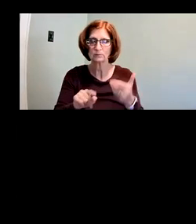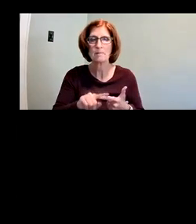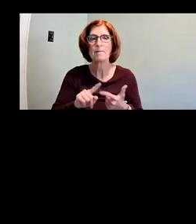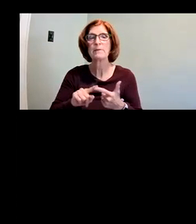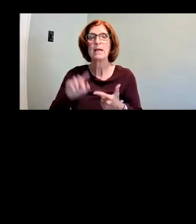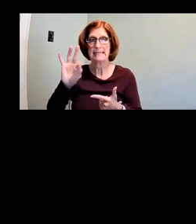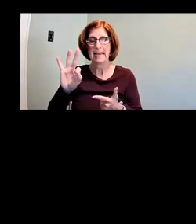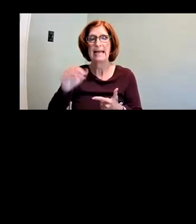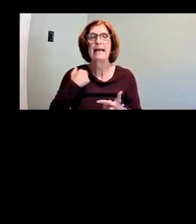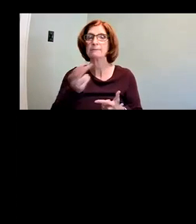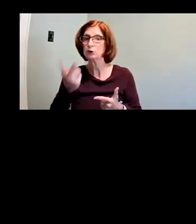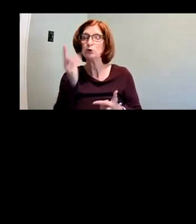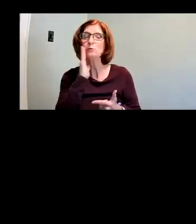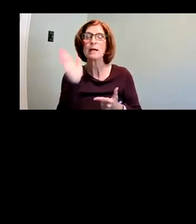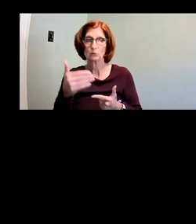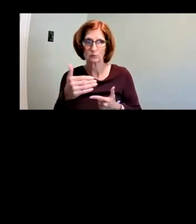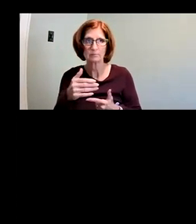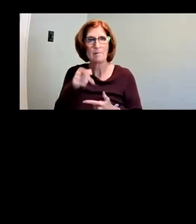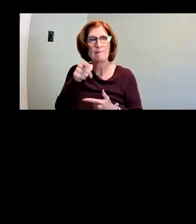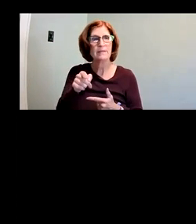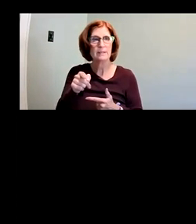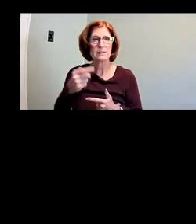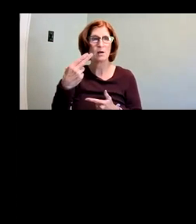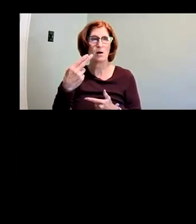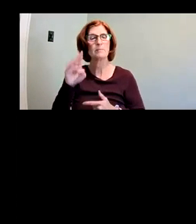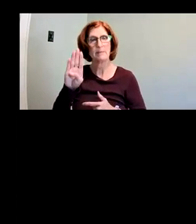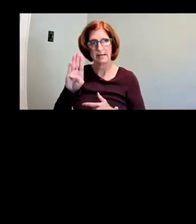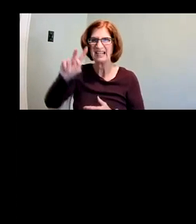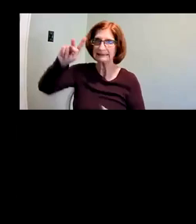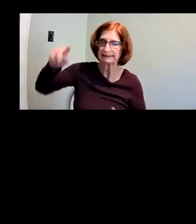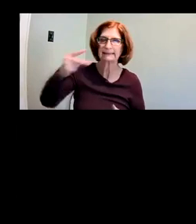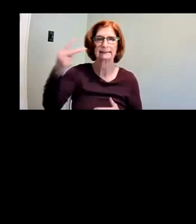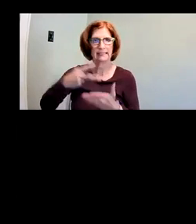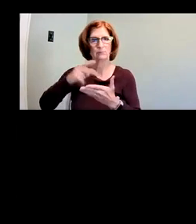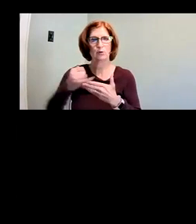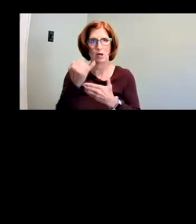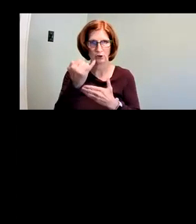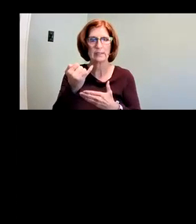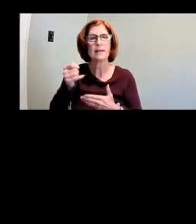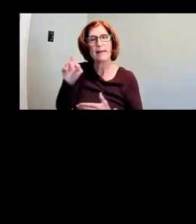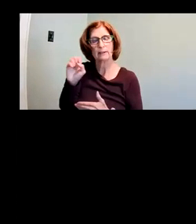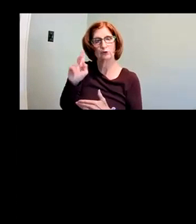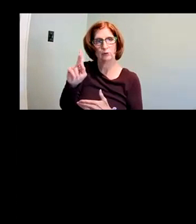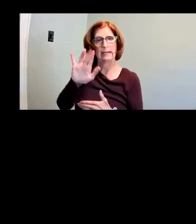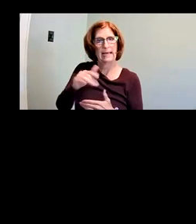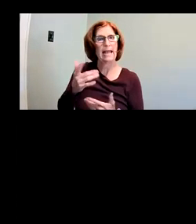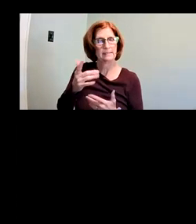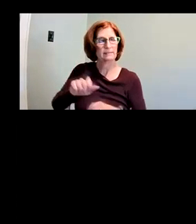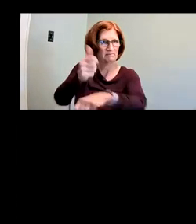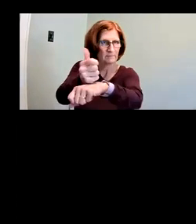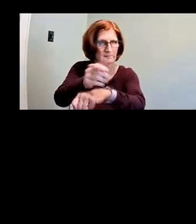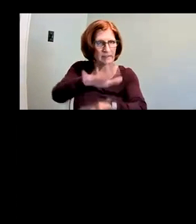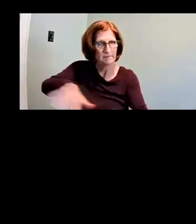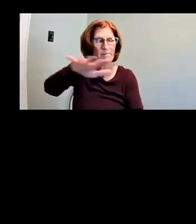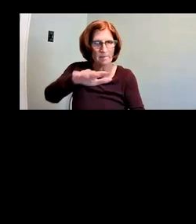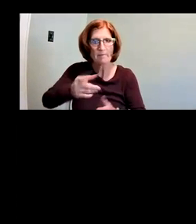two bedrooms. So Harvard Beatty Housing is the second project in the last several years that Trek has built in this corner of East Liberty, the first